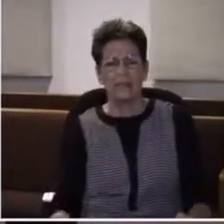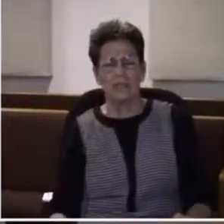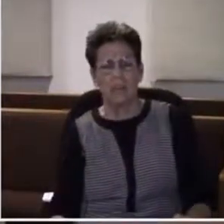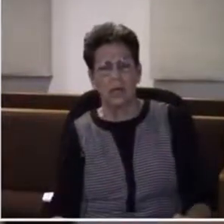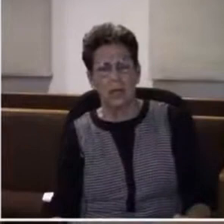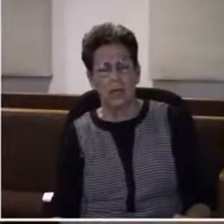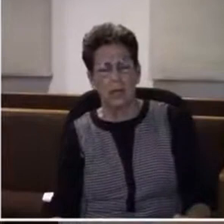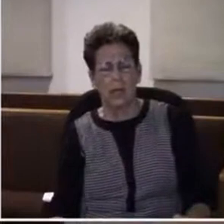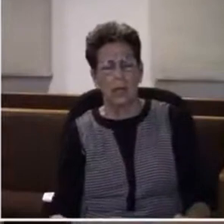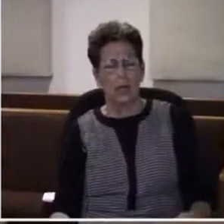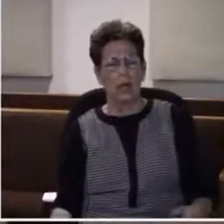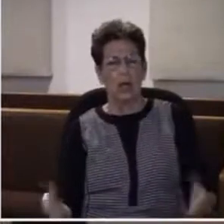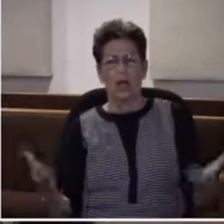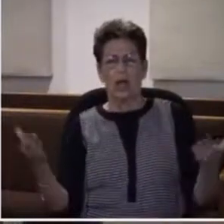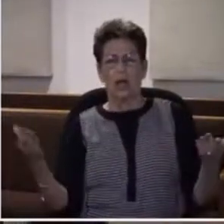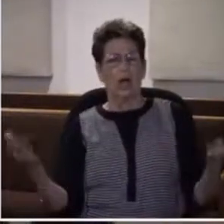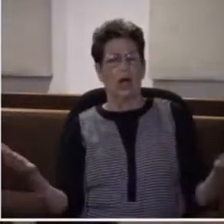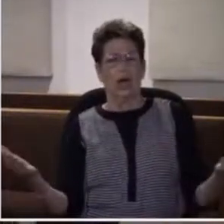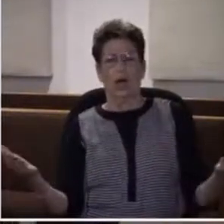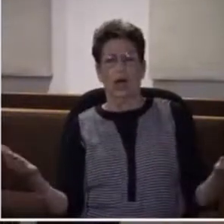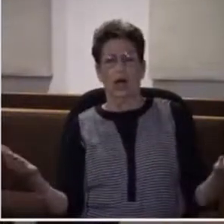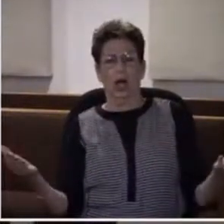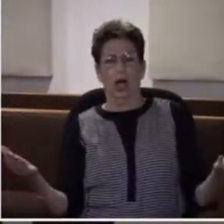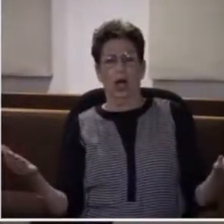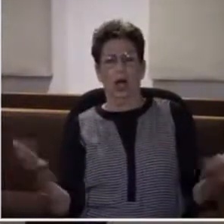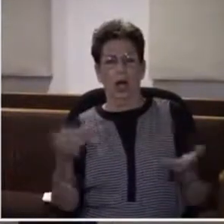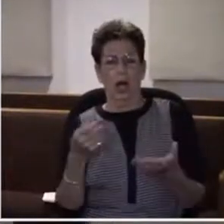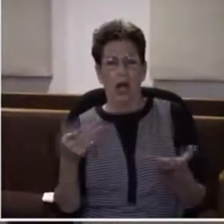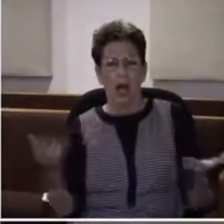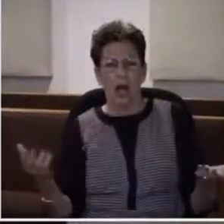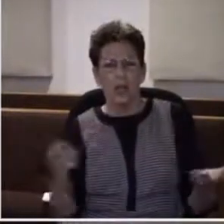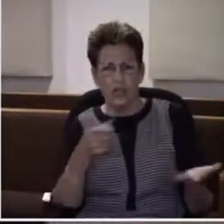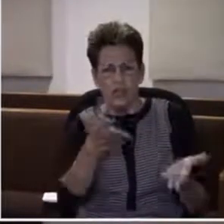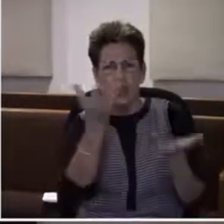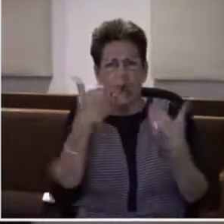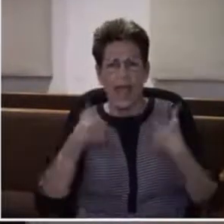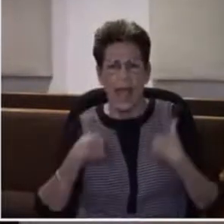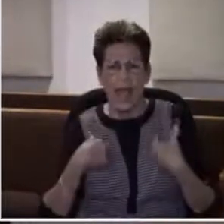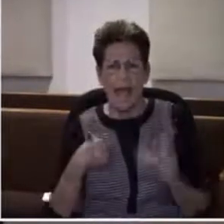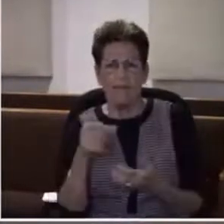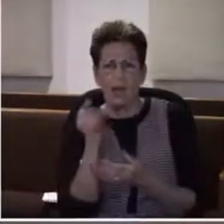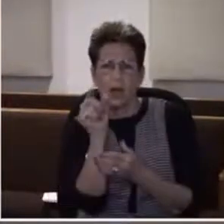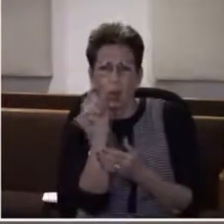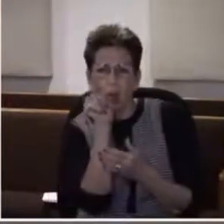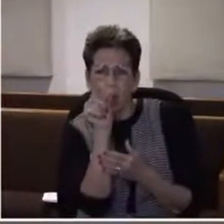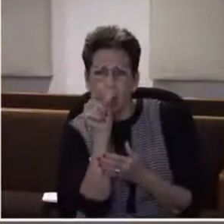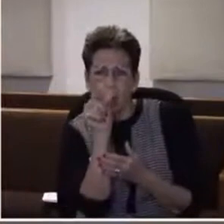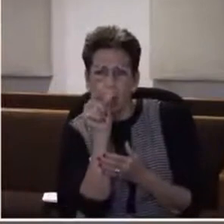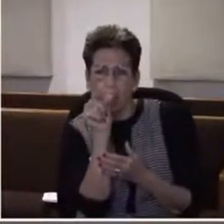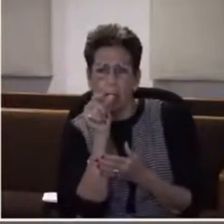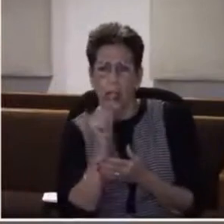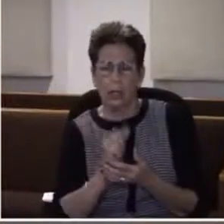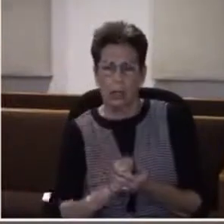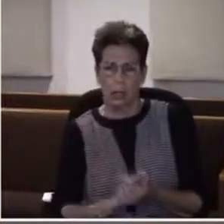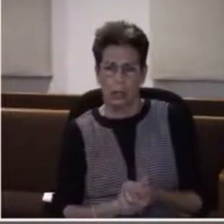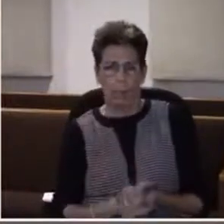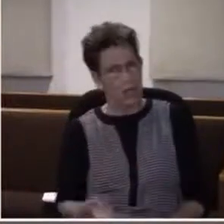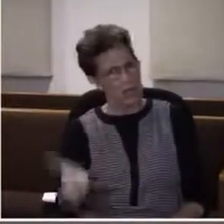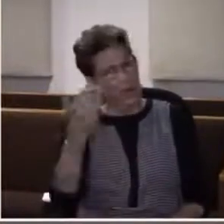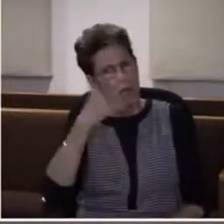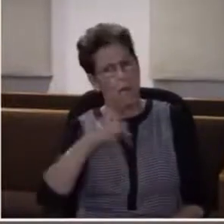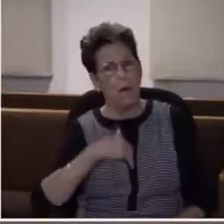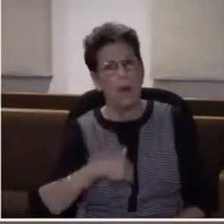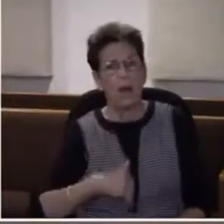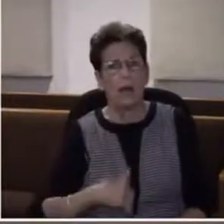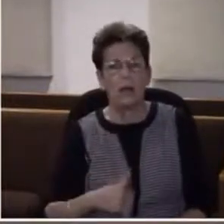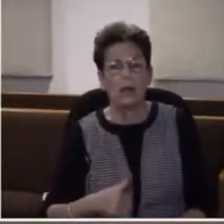or excused? You have a little bit right there. Oh, no. I mean, come on.